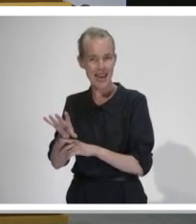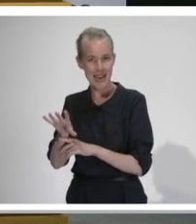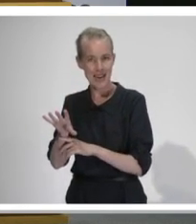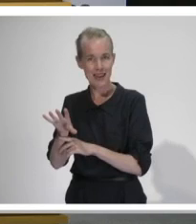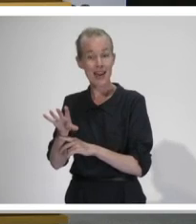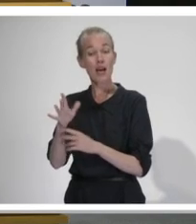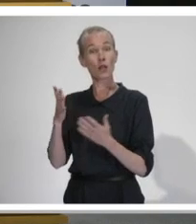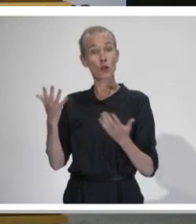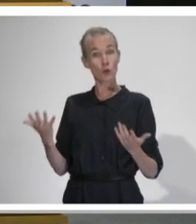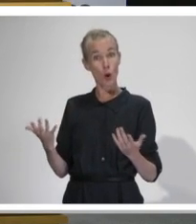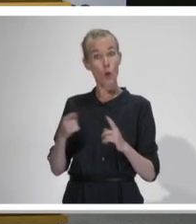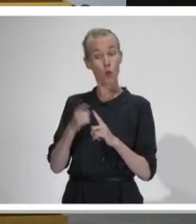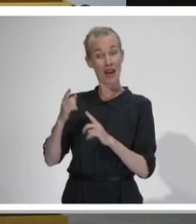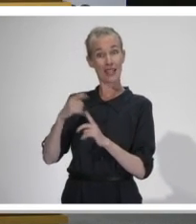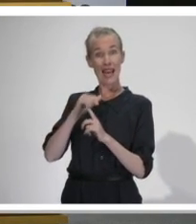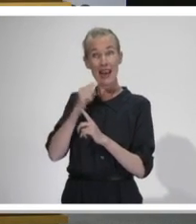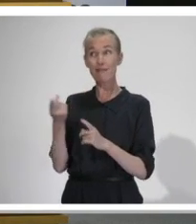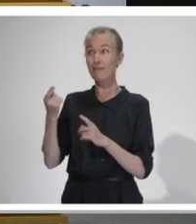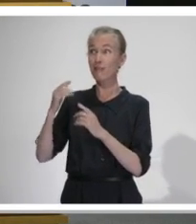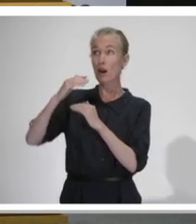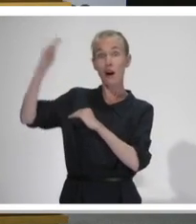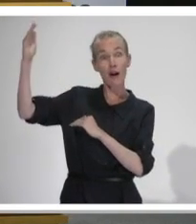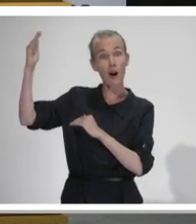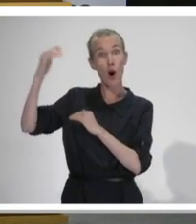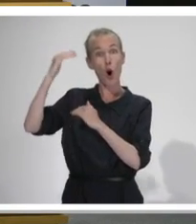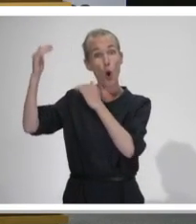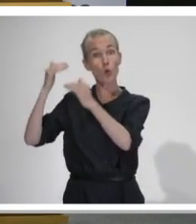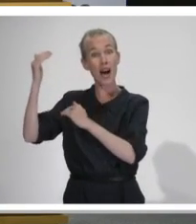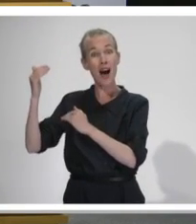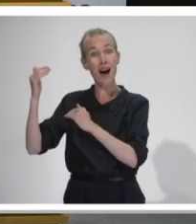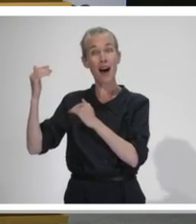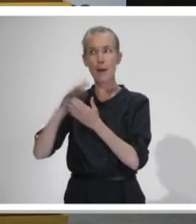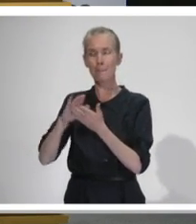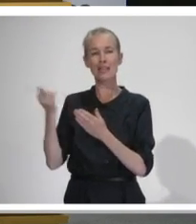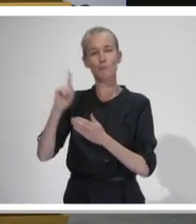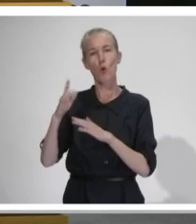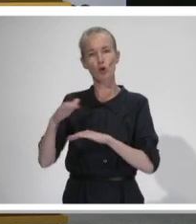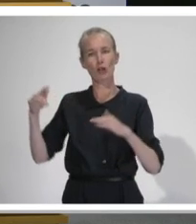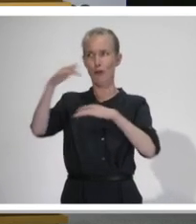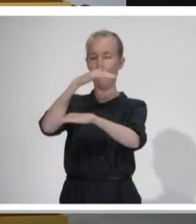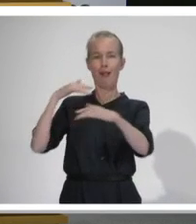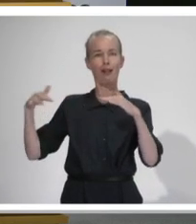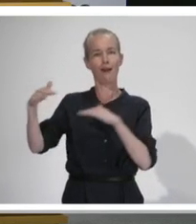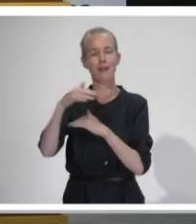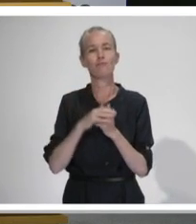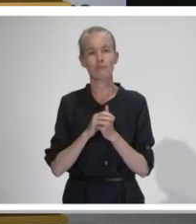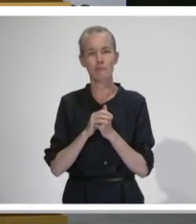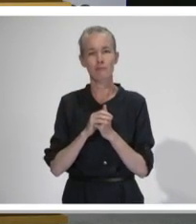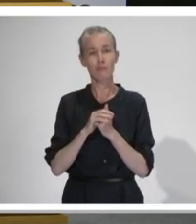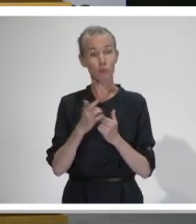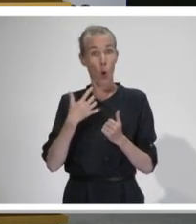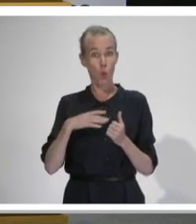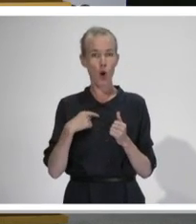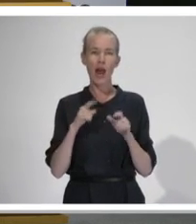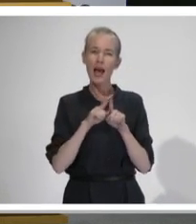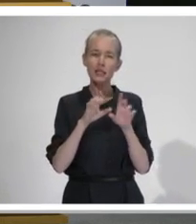instance, maintain bubbles staying together rather than interacting with other bubbles. Clearly, in an early childhood setting, there are